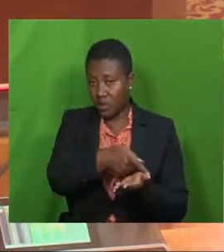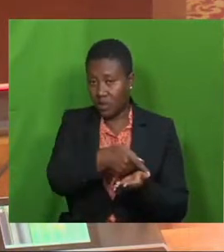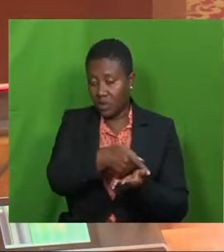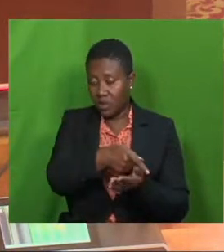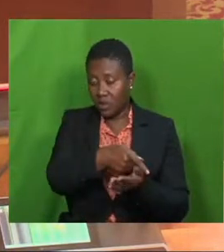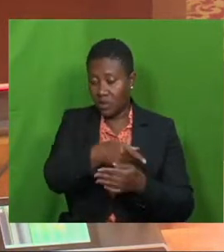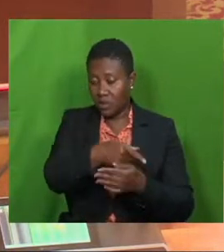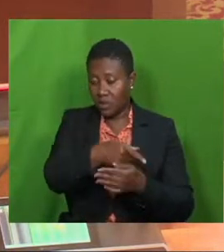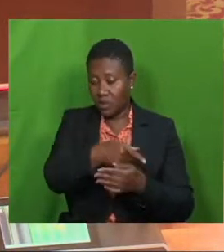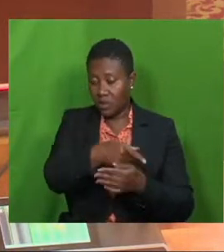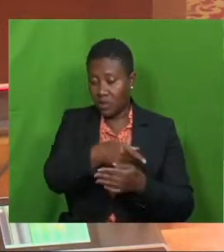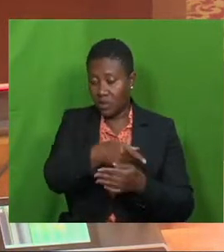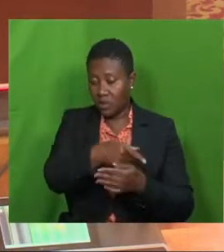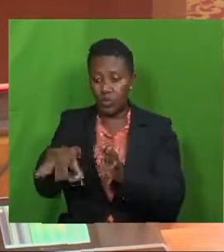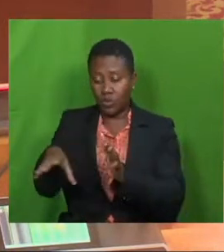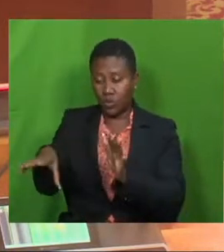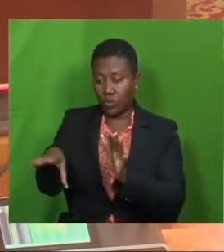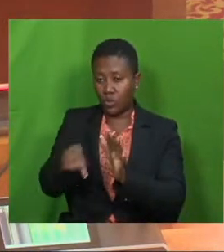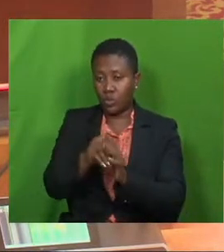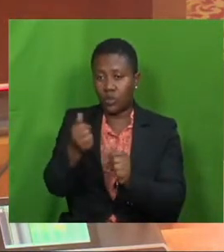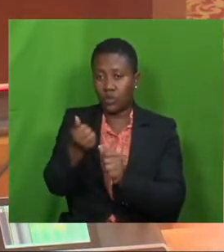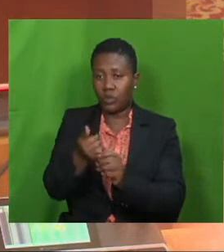Hansa to capture same, Mr. Speaker.